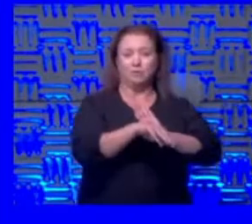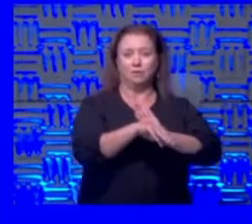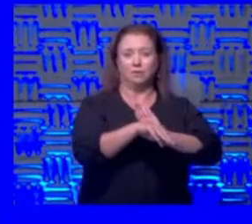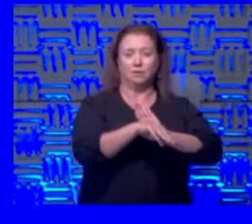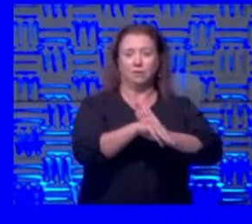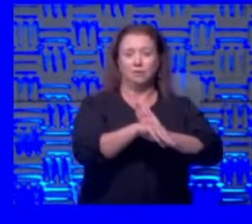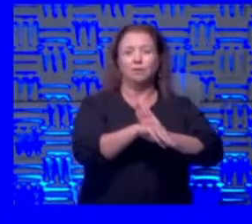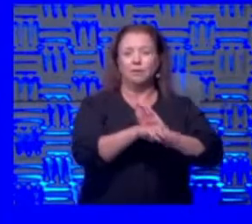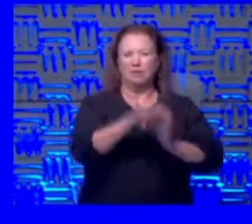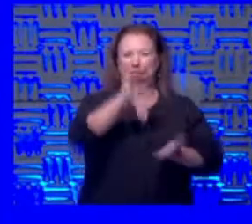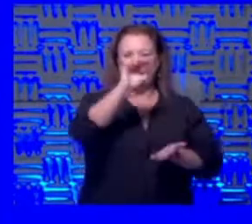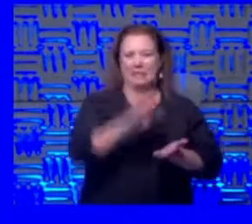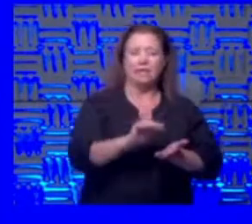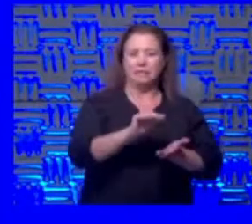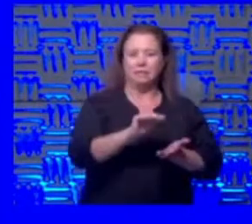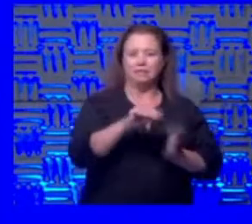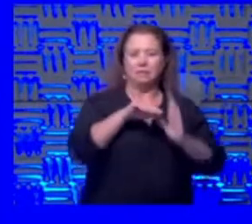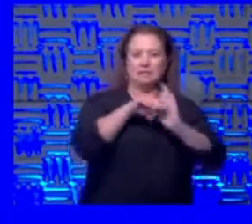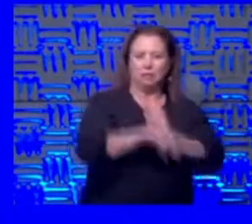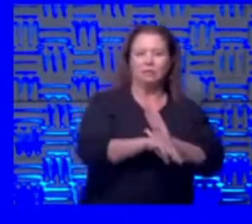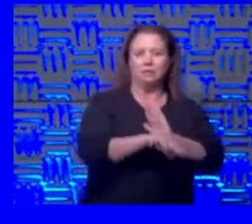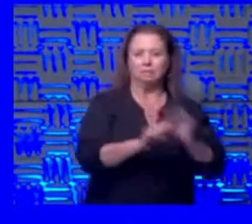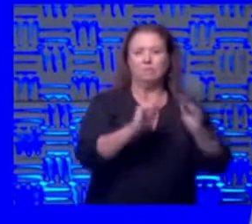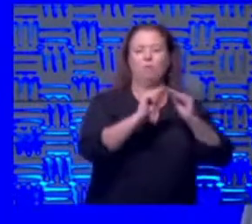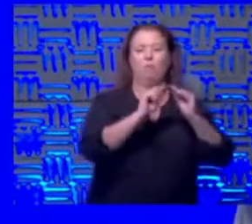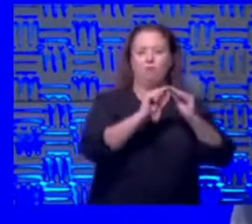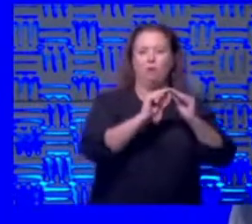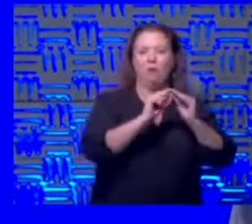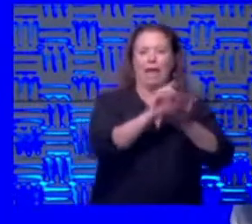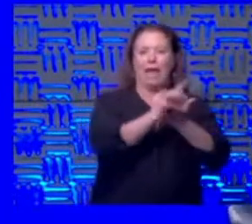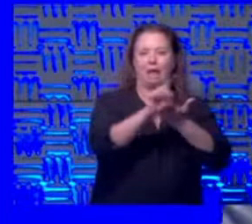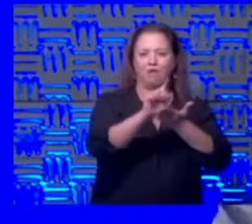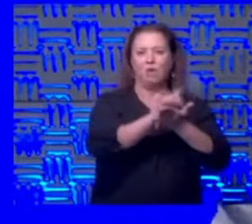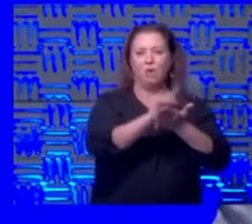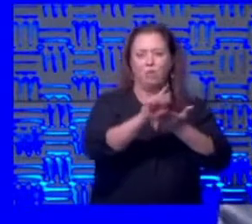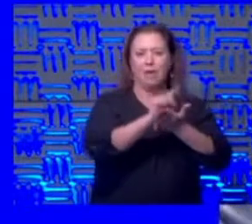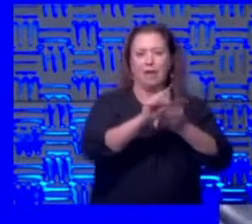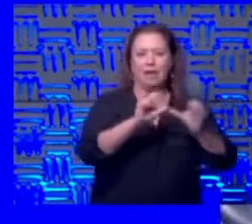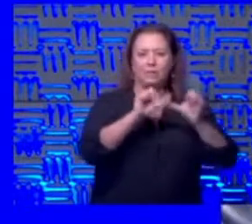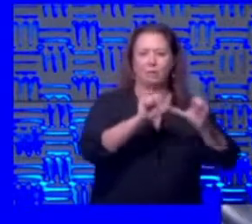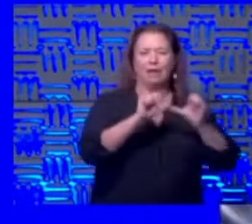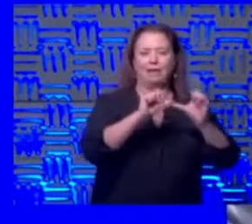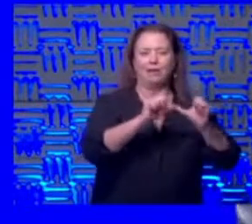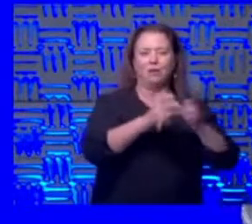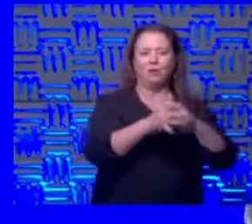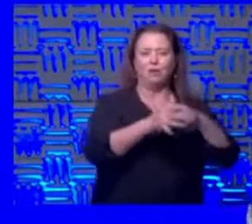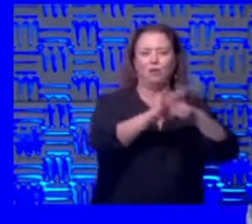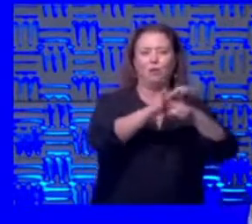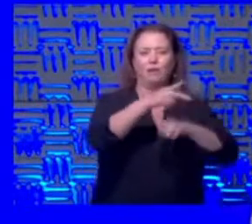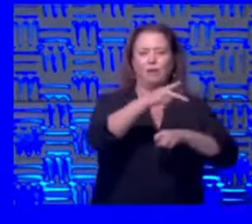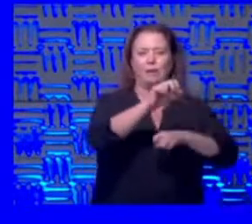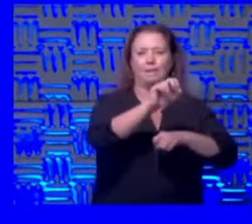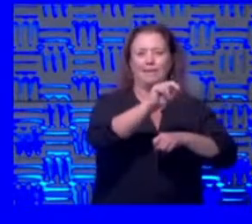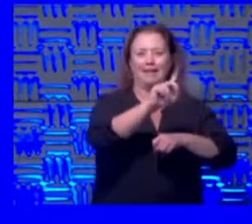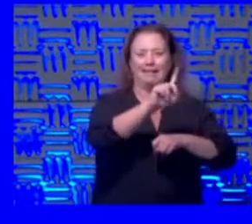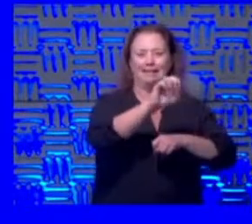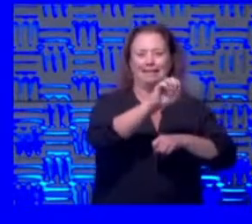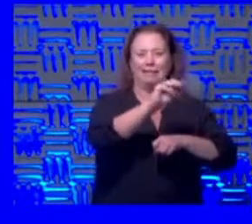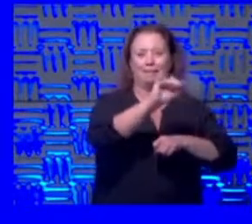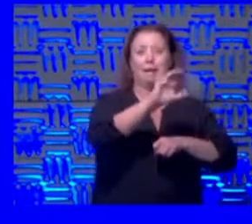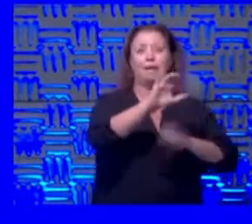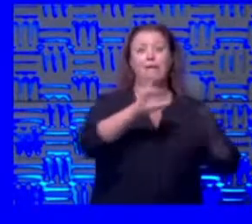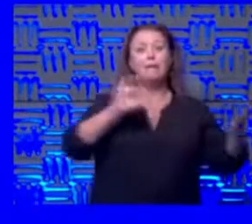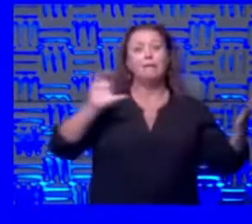significantly less, so it decreased more week by week as the pandemic rolled on compared to the countries that didn't.